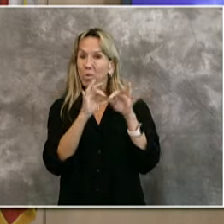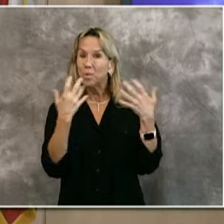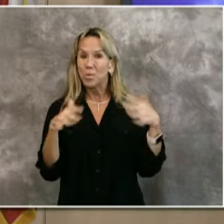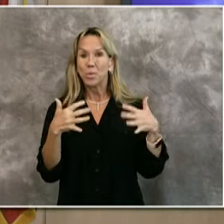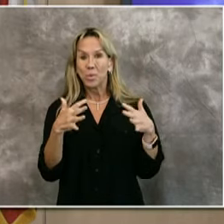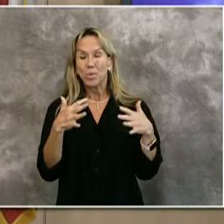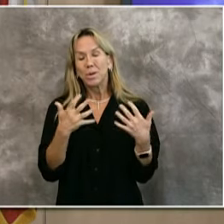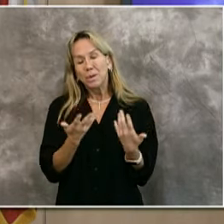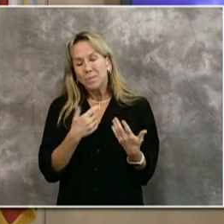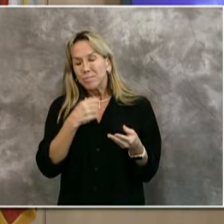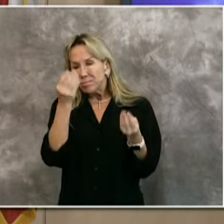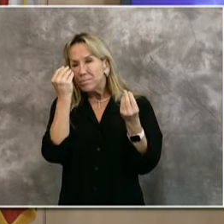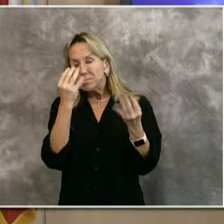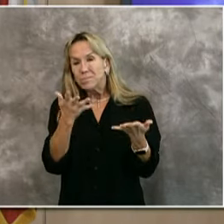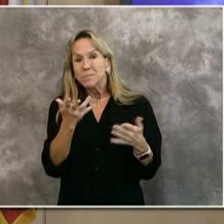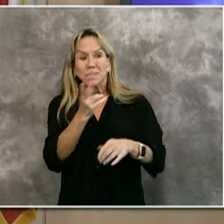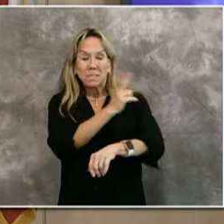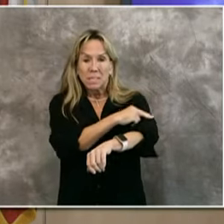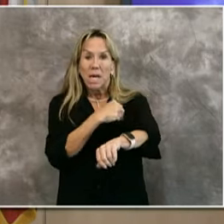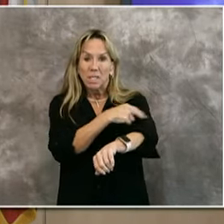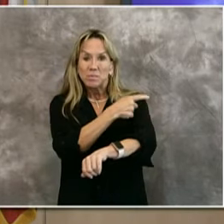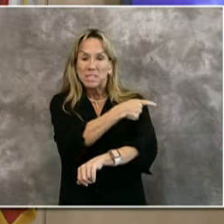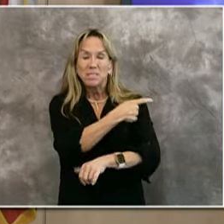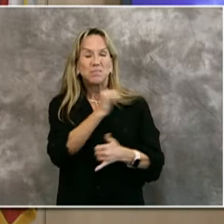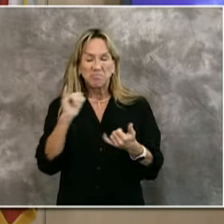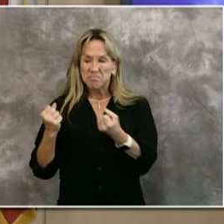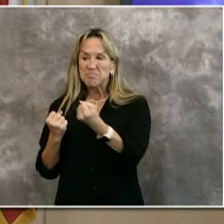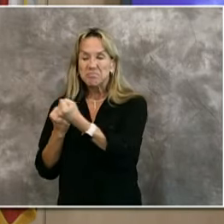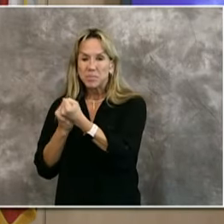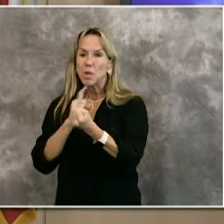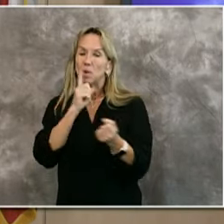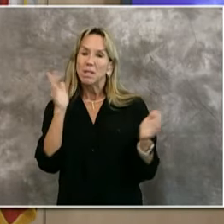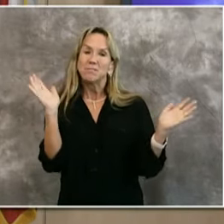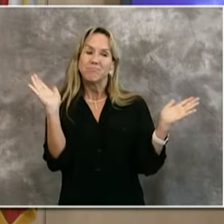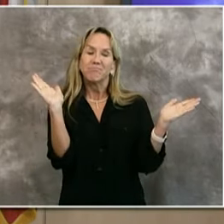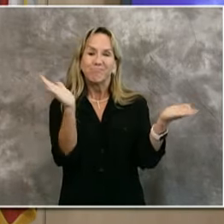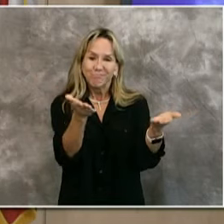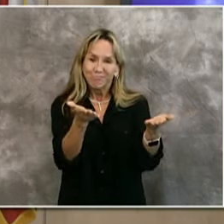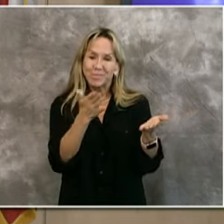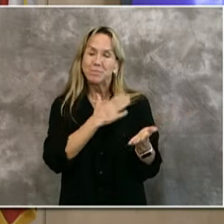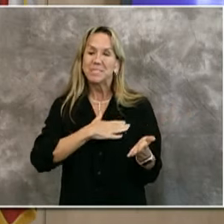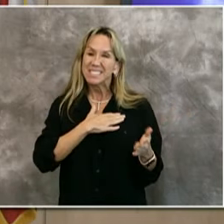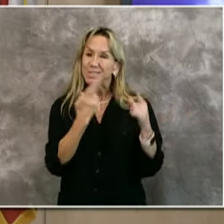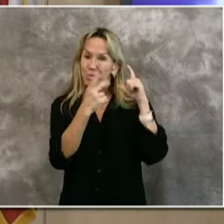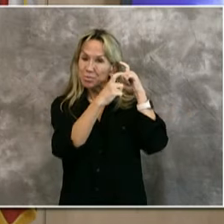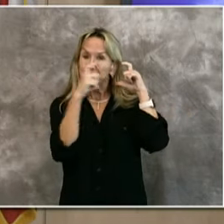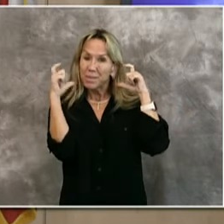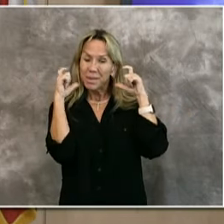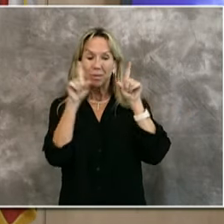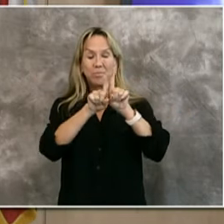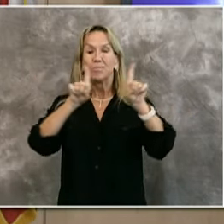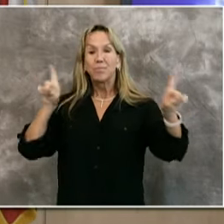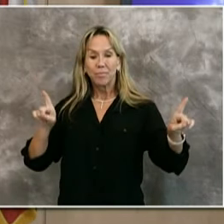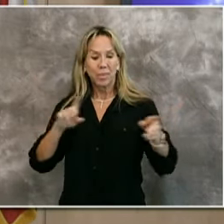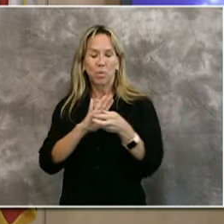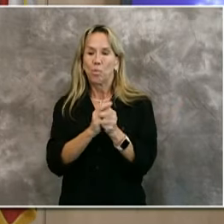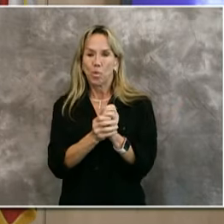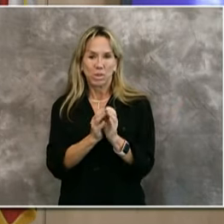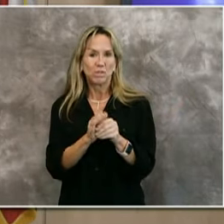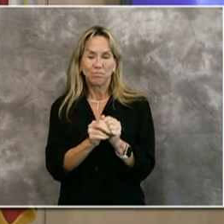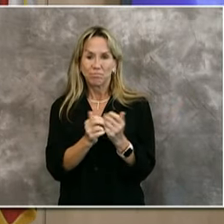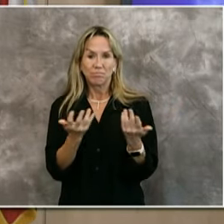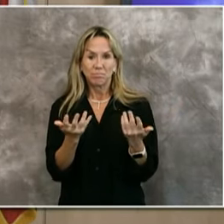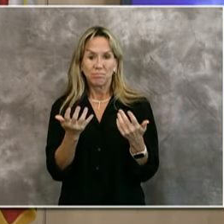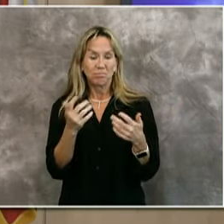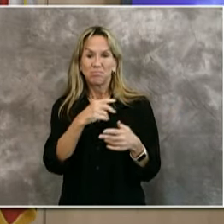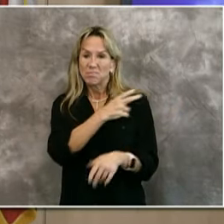that, just in closing, our hospitals do urge the public to do some of the simple things like wearing a mask, social distancing, and washing your hands.